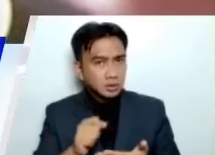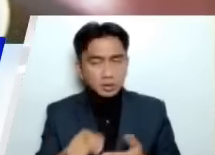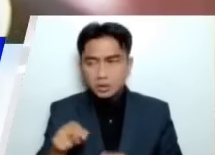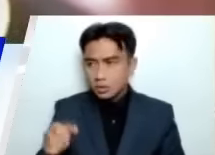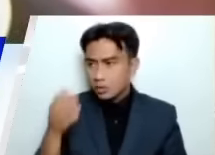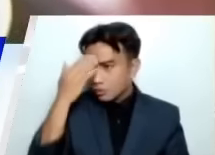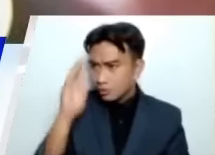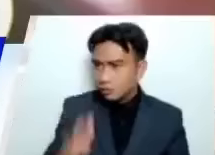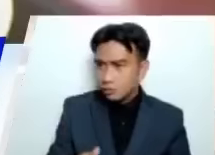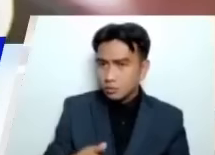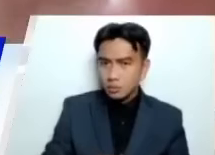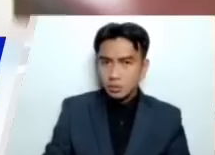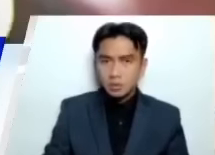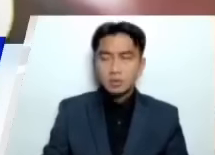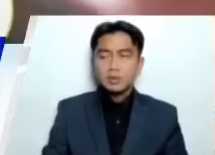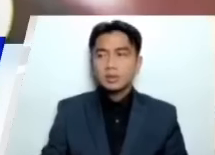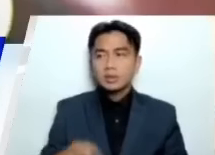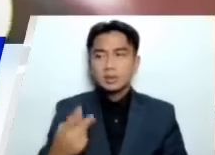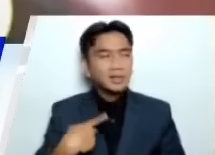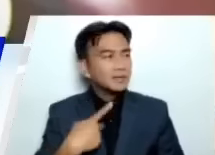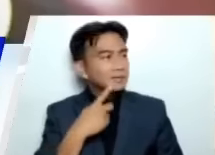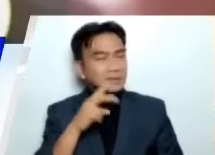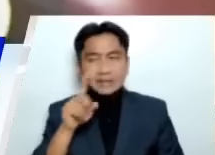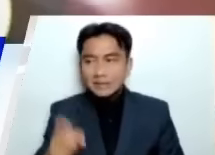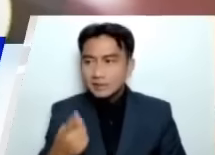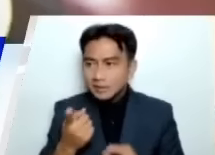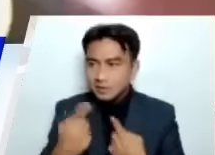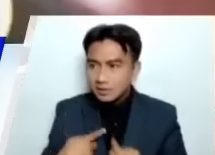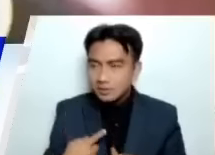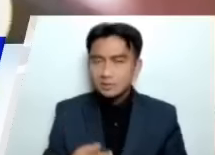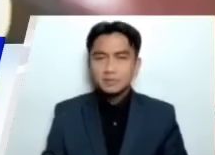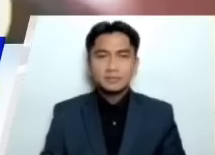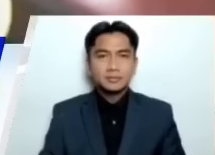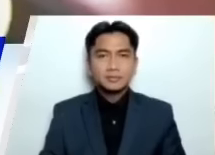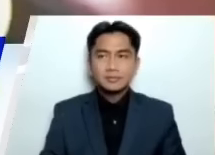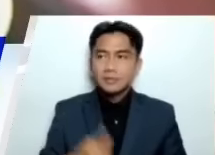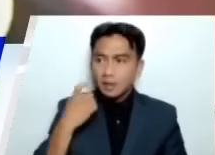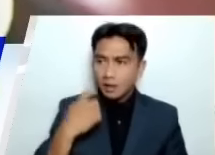nagsumasagot. Hindi mo. Nakita kita, sumagot. Camera.